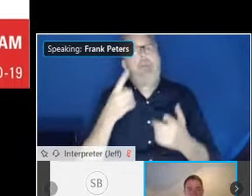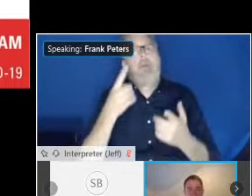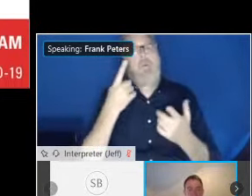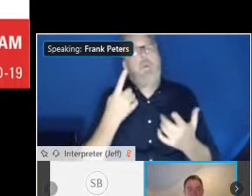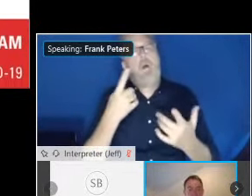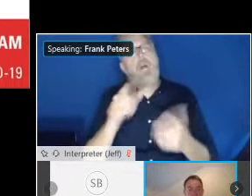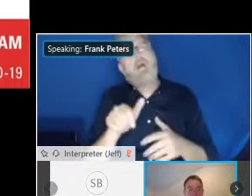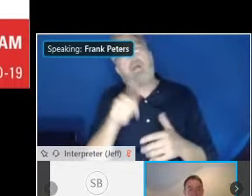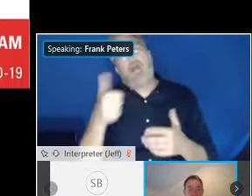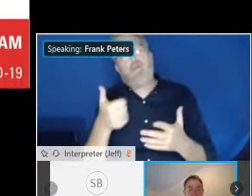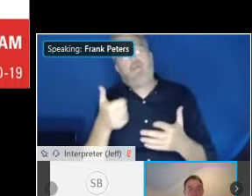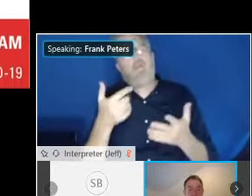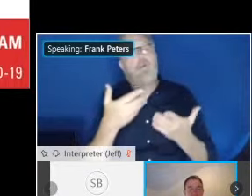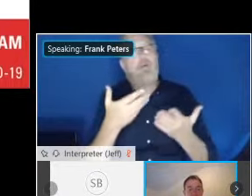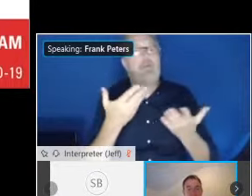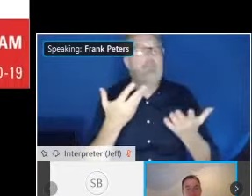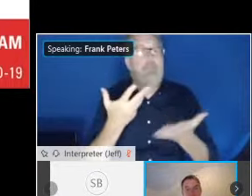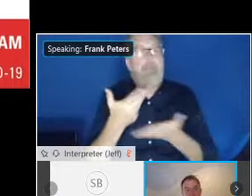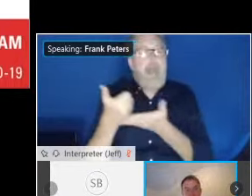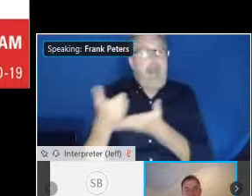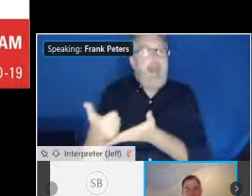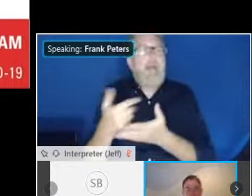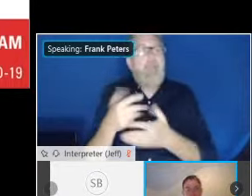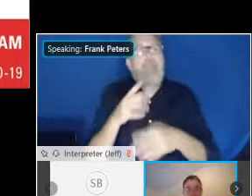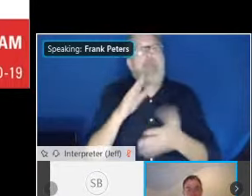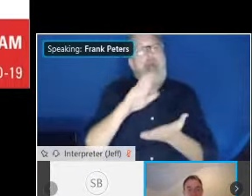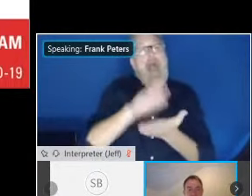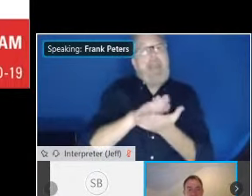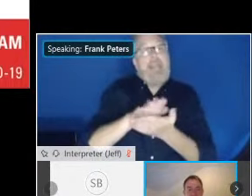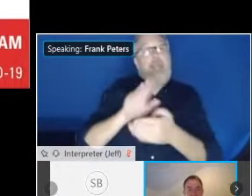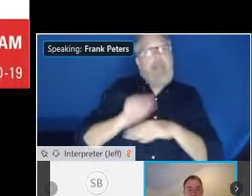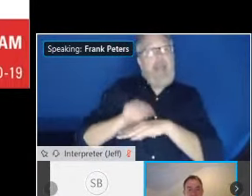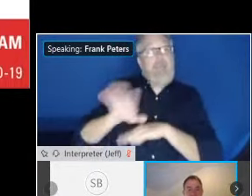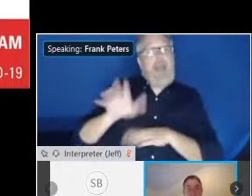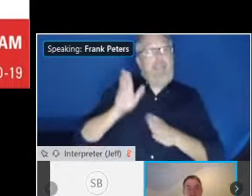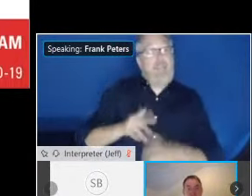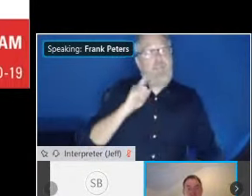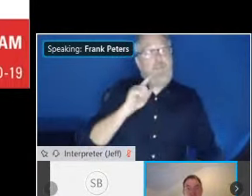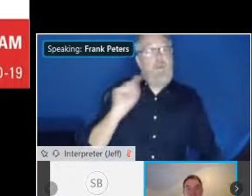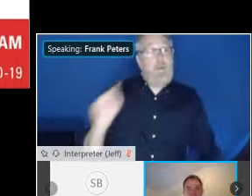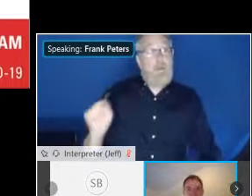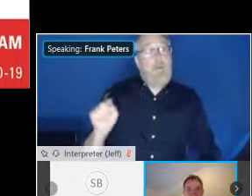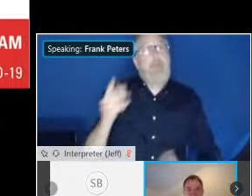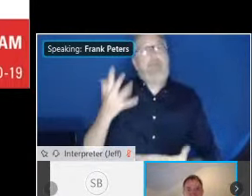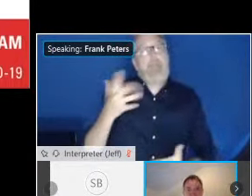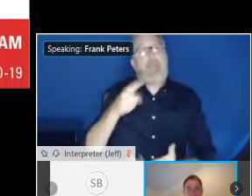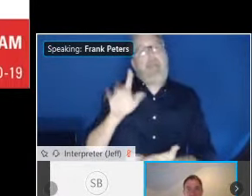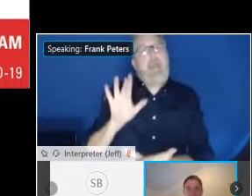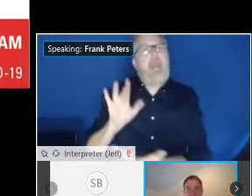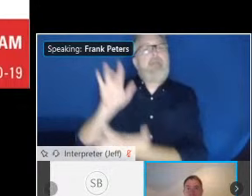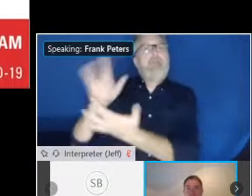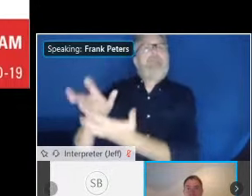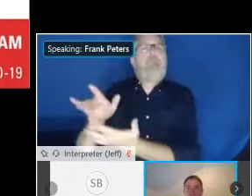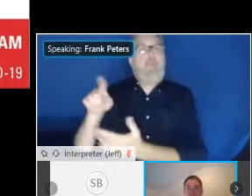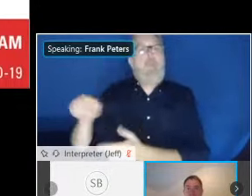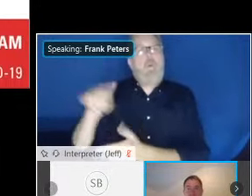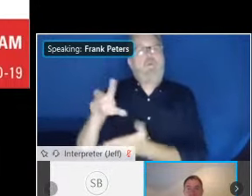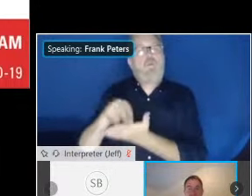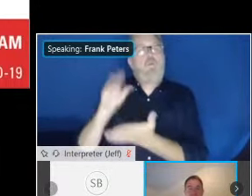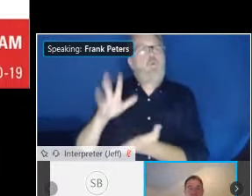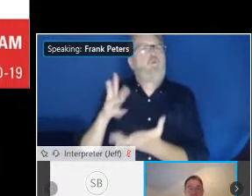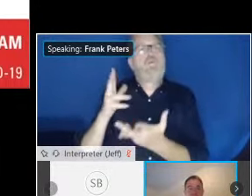I think another step that we can do is the academic advisors who are getting notified from the Dean of Students, if they could do another reach out to these